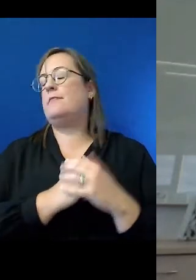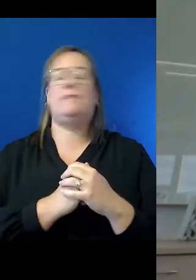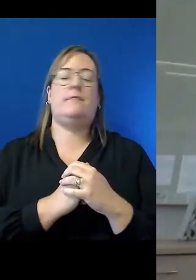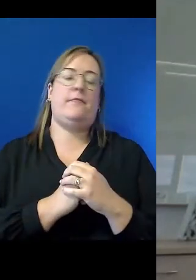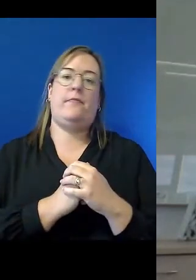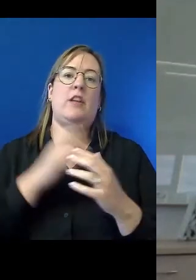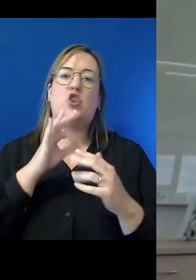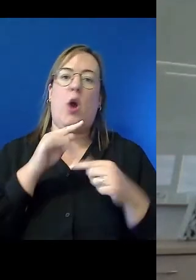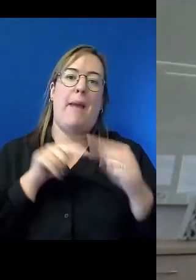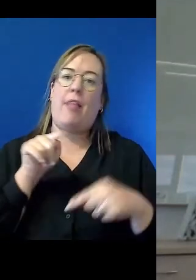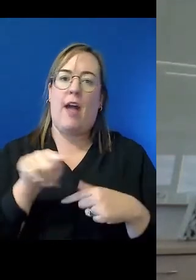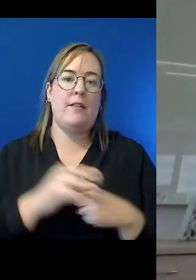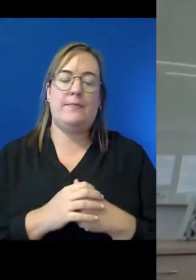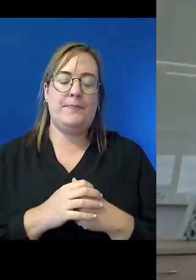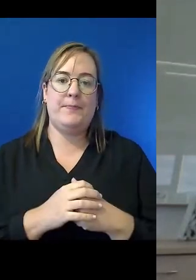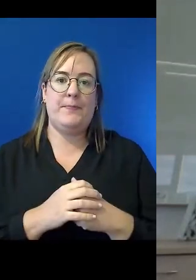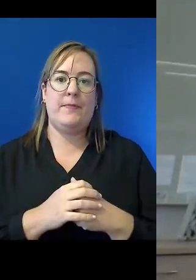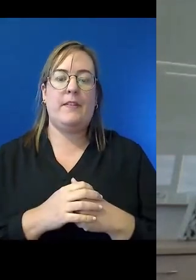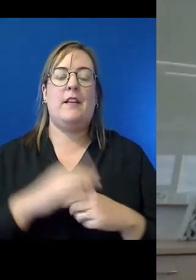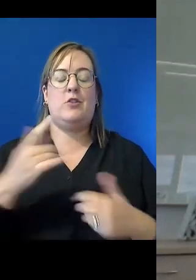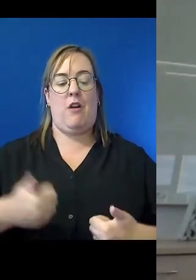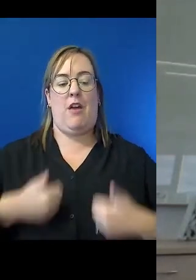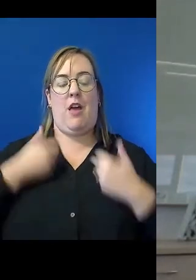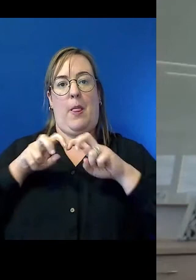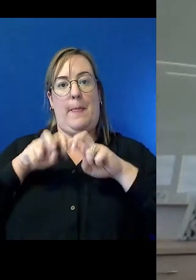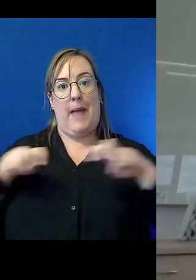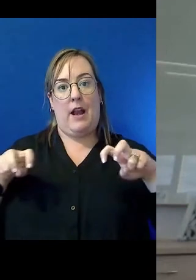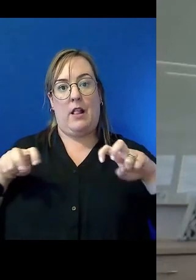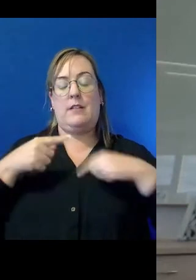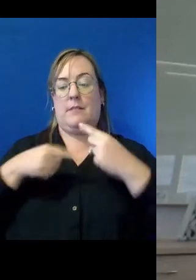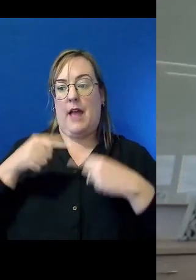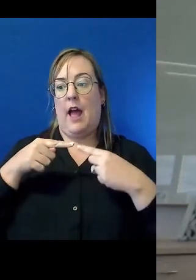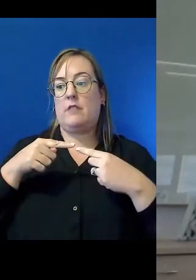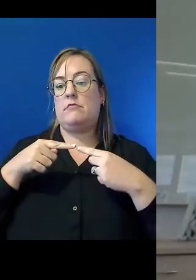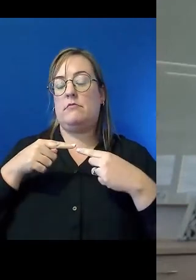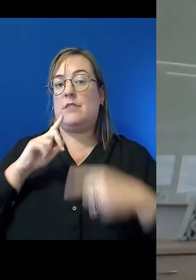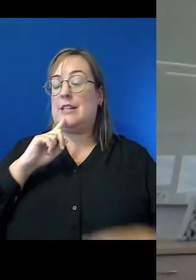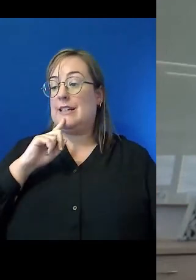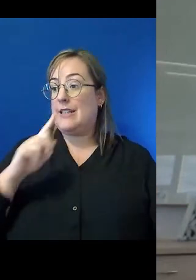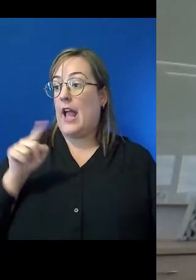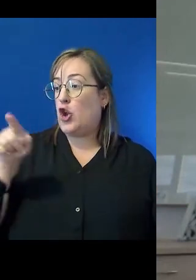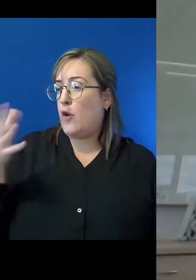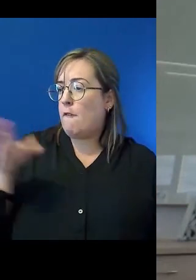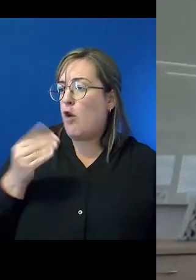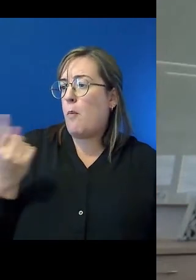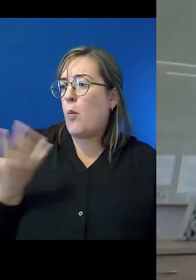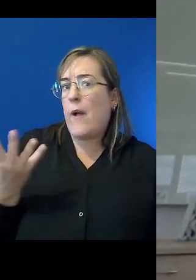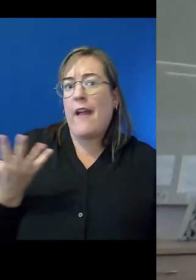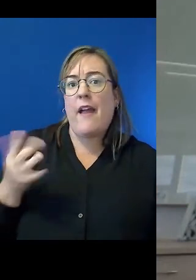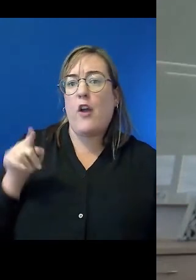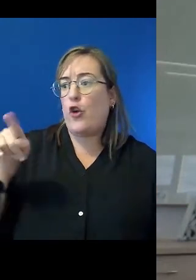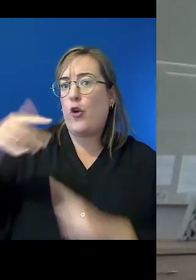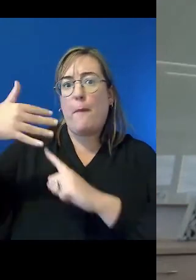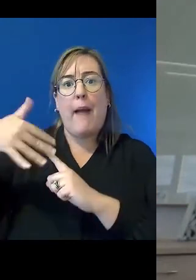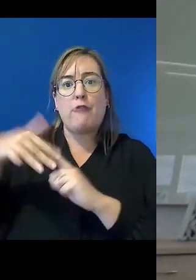matter. The whole introduction is more or less about the panel saying, so where do you come from? Where